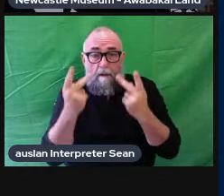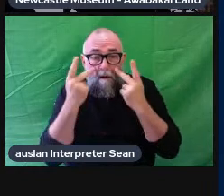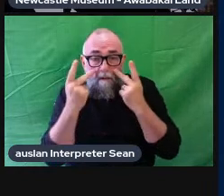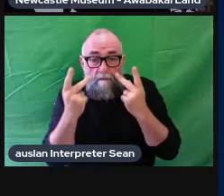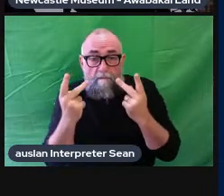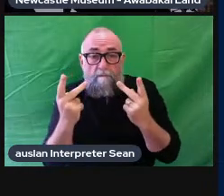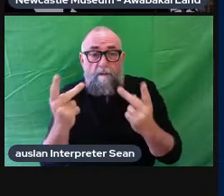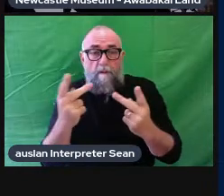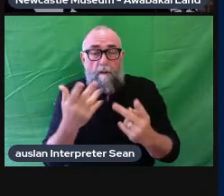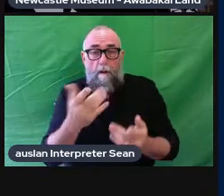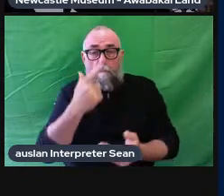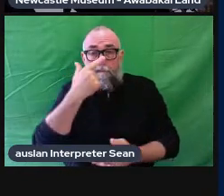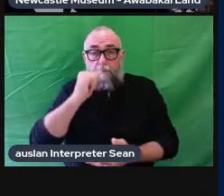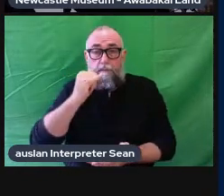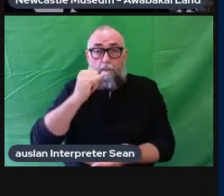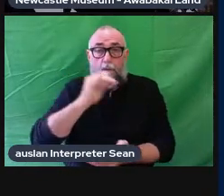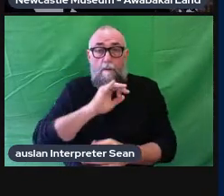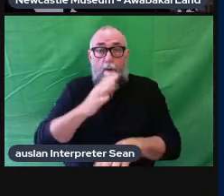progressing.